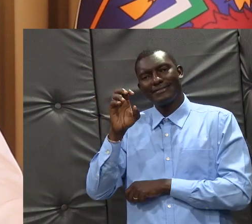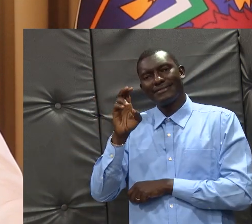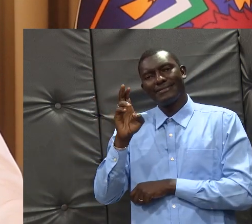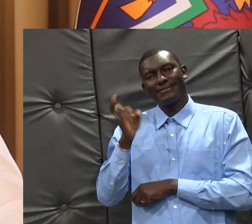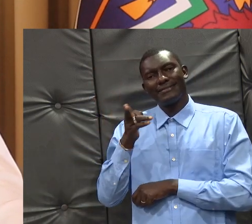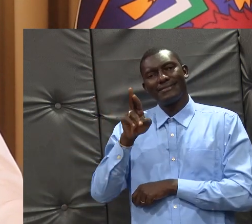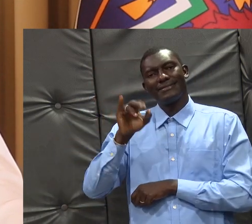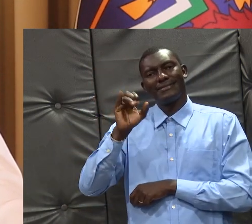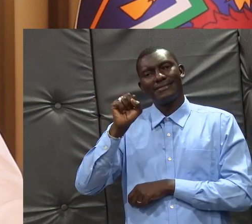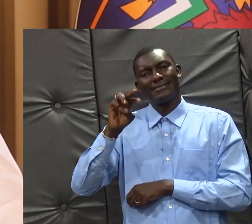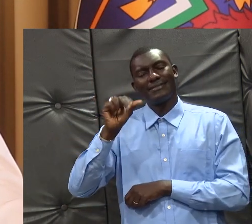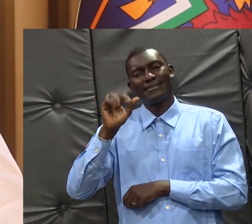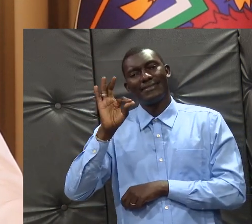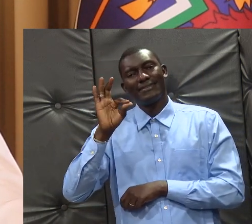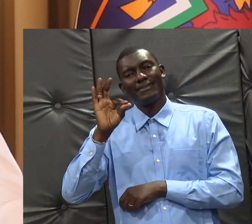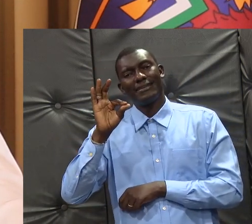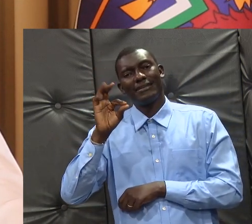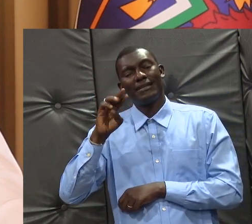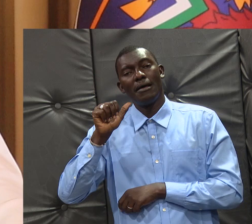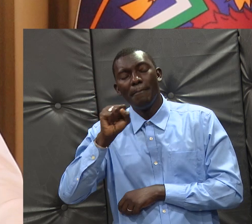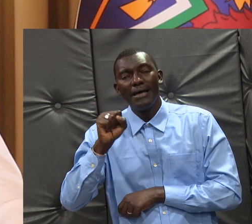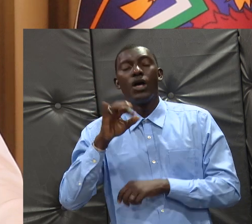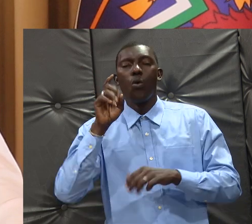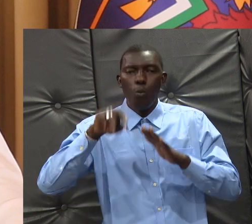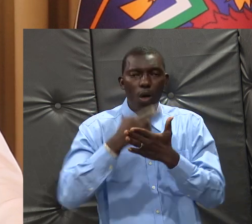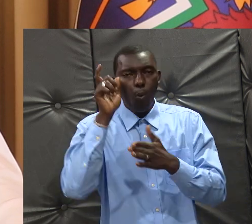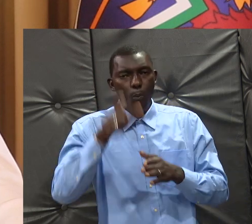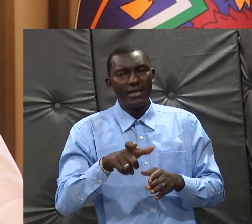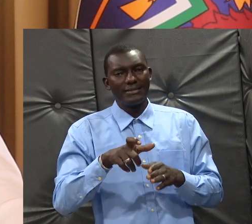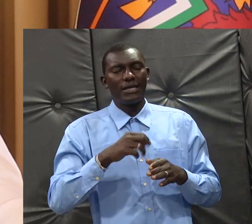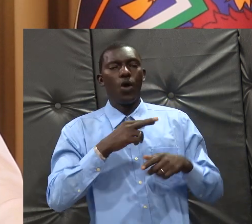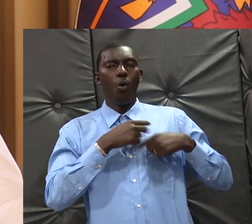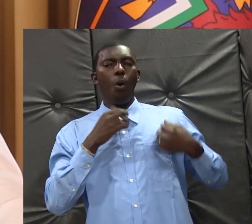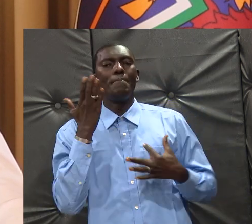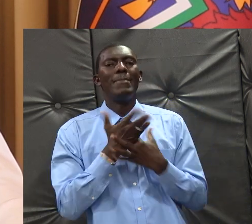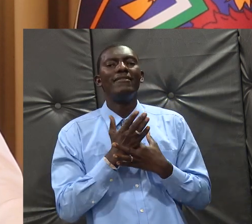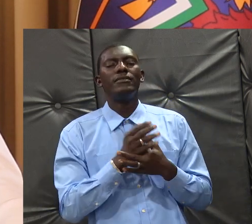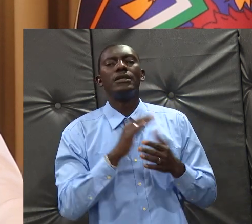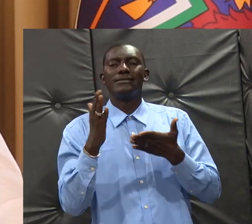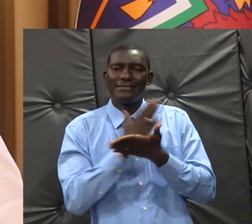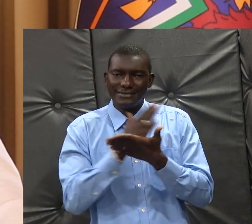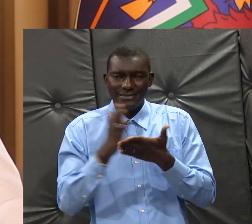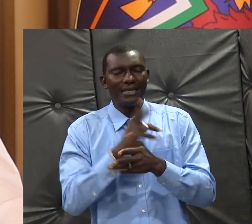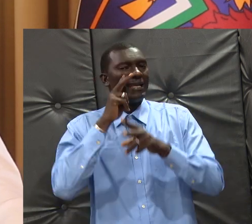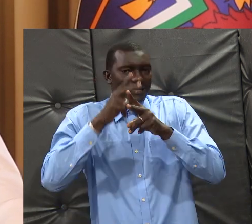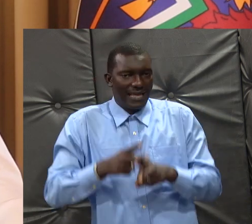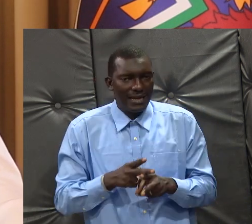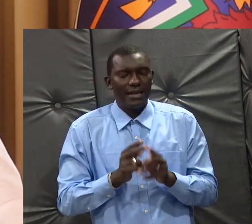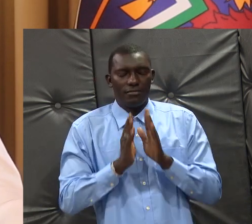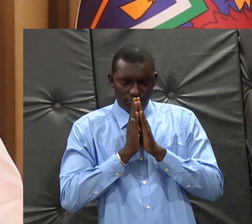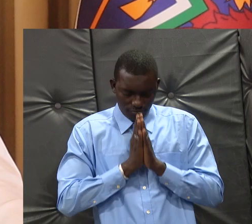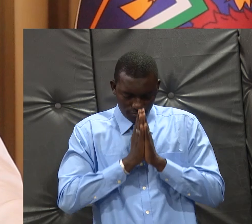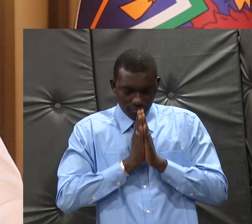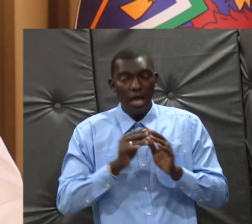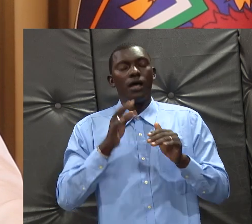one's faith and commitment, caring, sharing, and worship. It draws attention to the